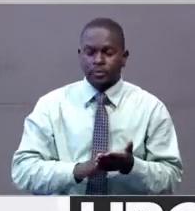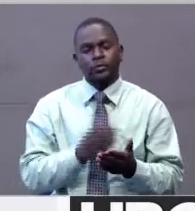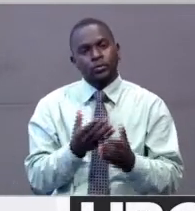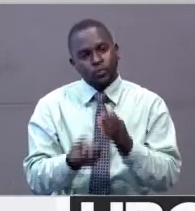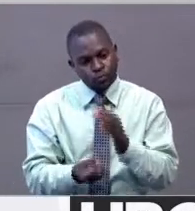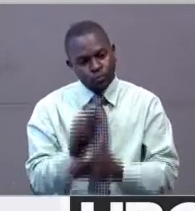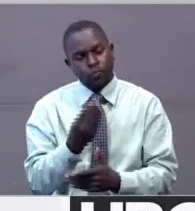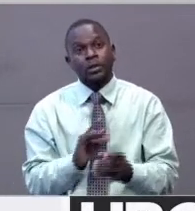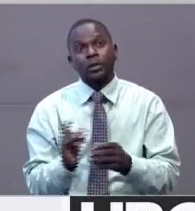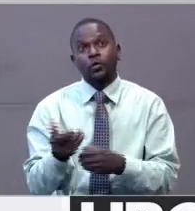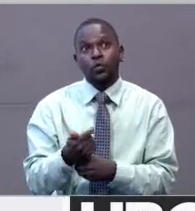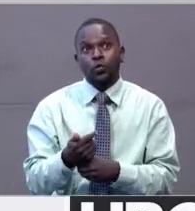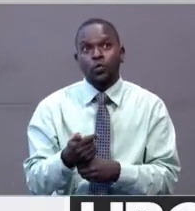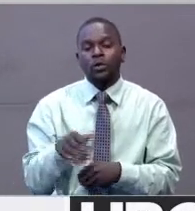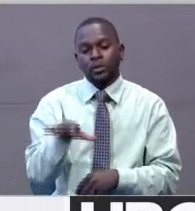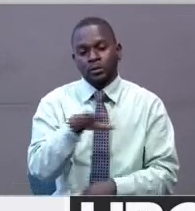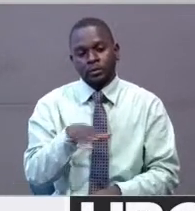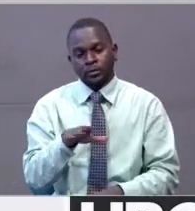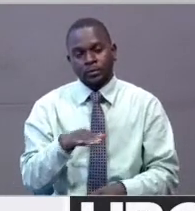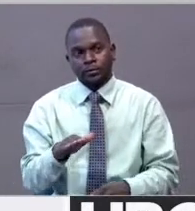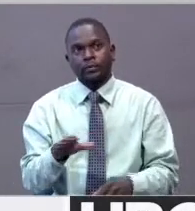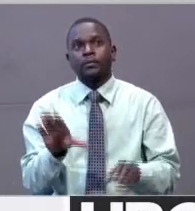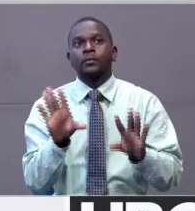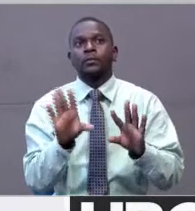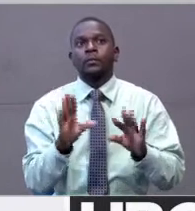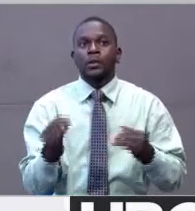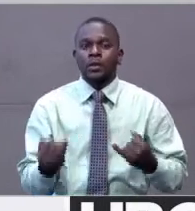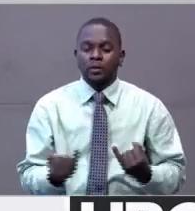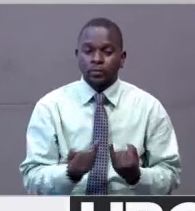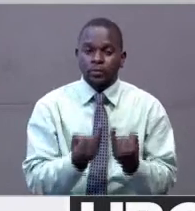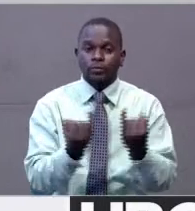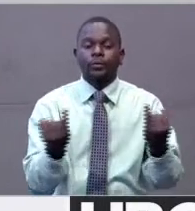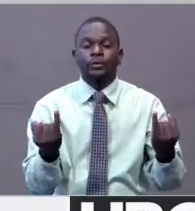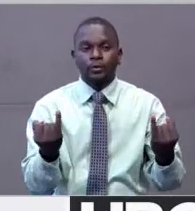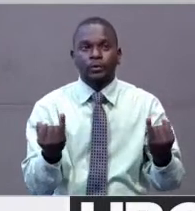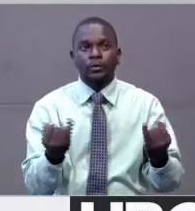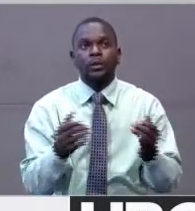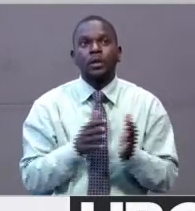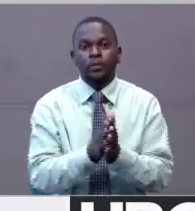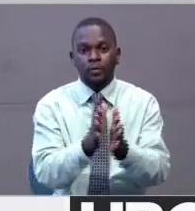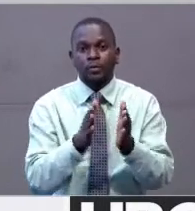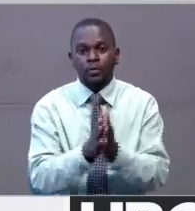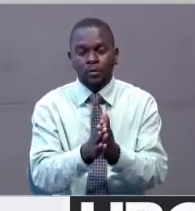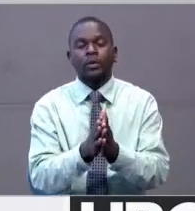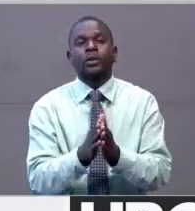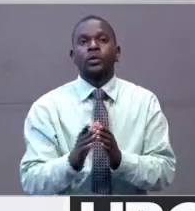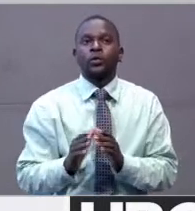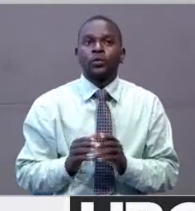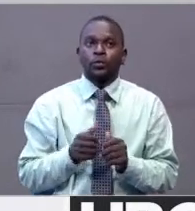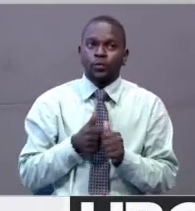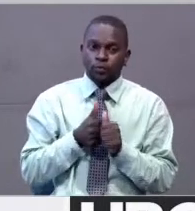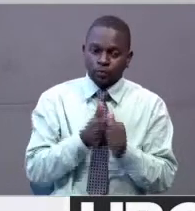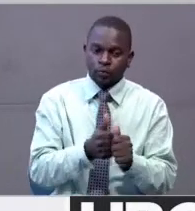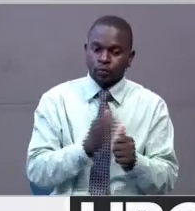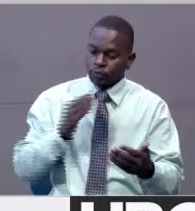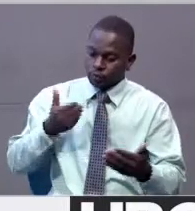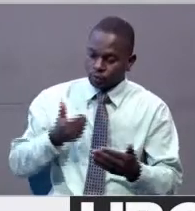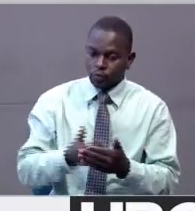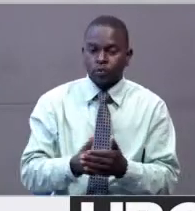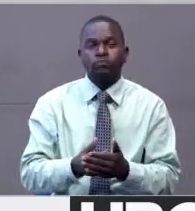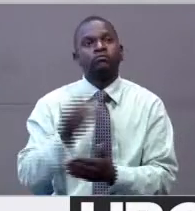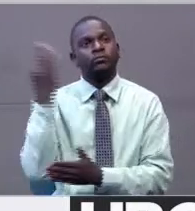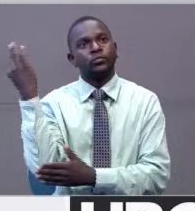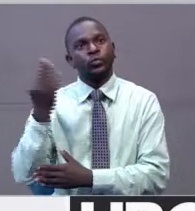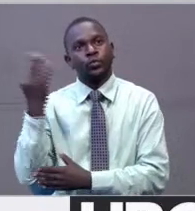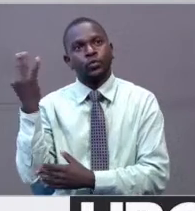Gulu City. That means the message that they are giving to the flocks are the good message. That is